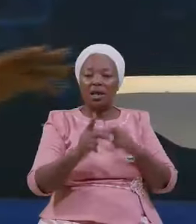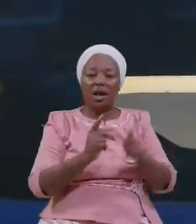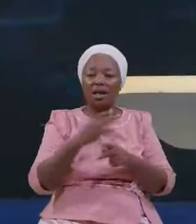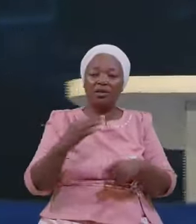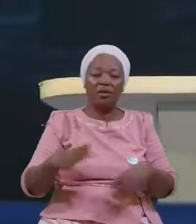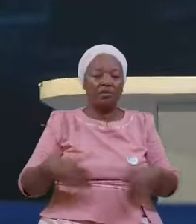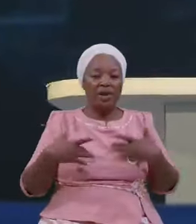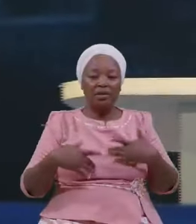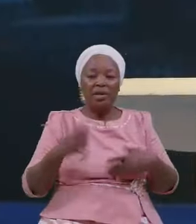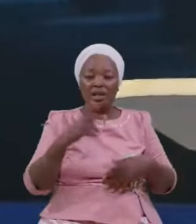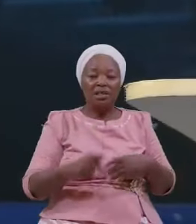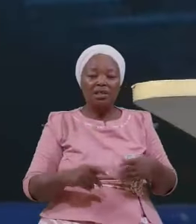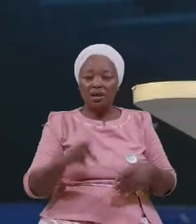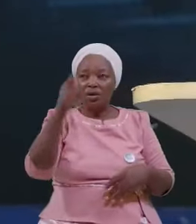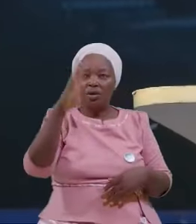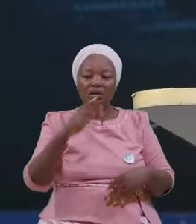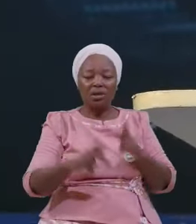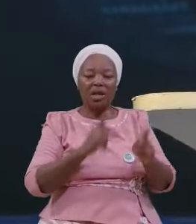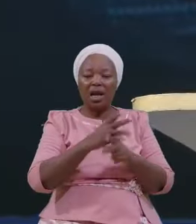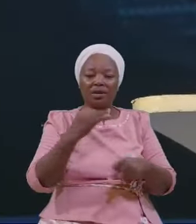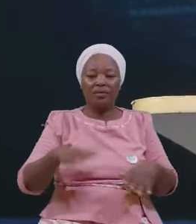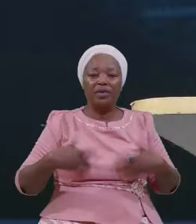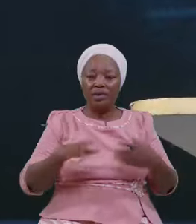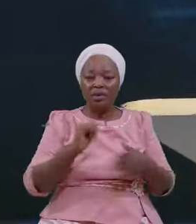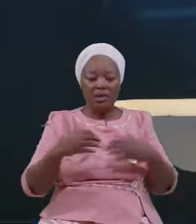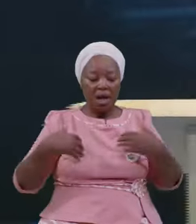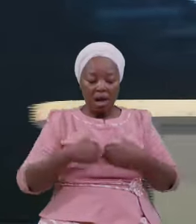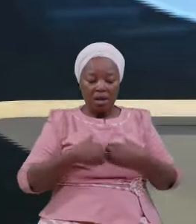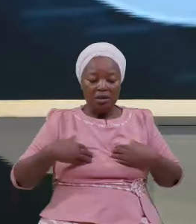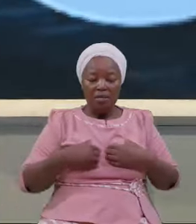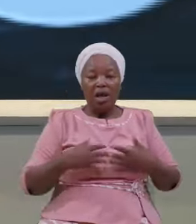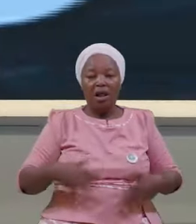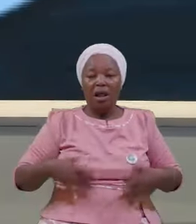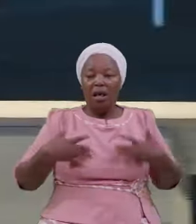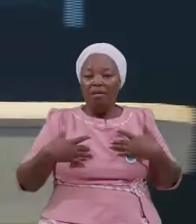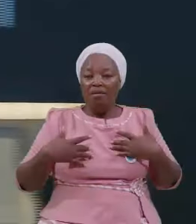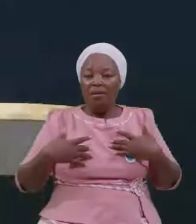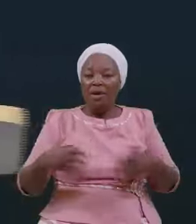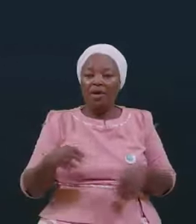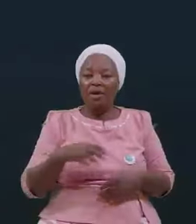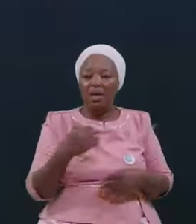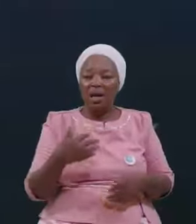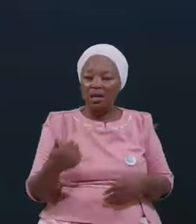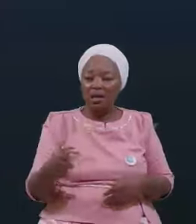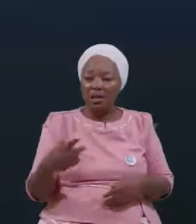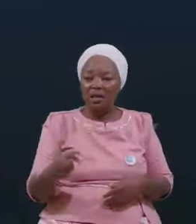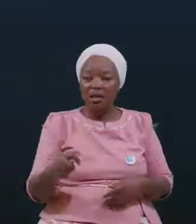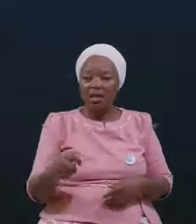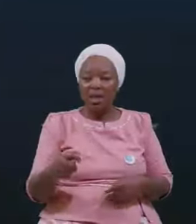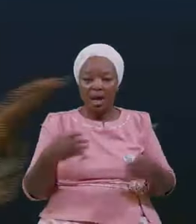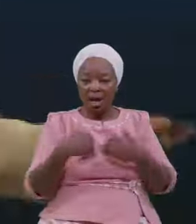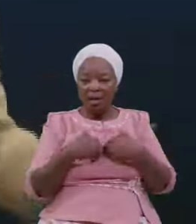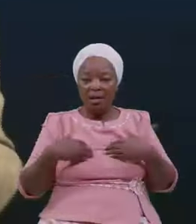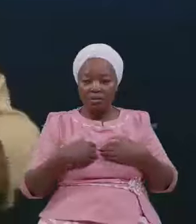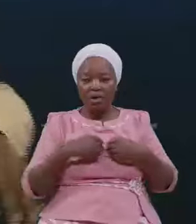kind of life. There is the animal life. The animal that just eats and sleeps,